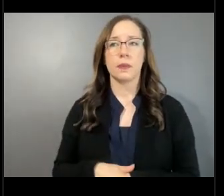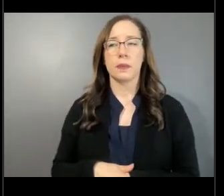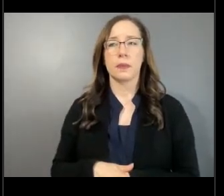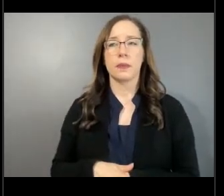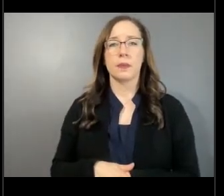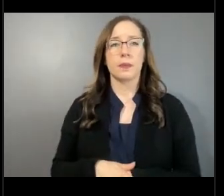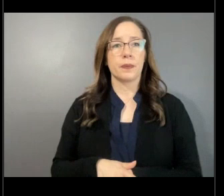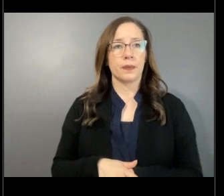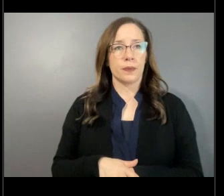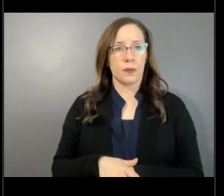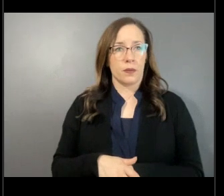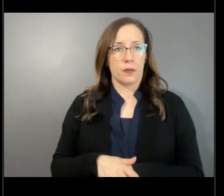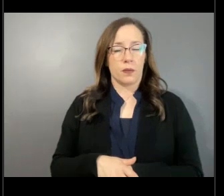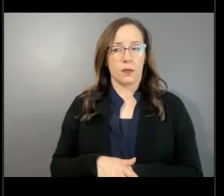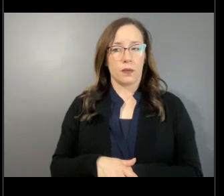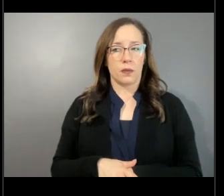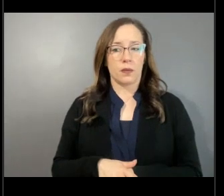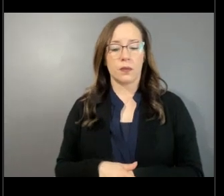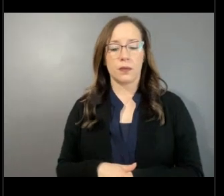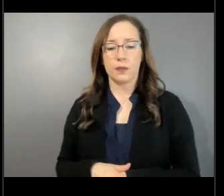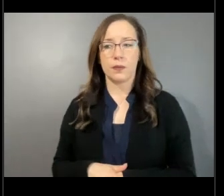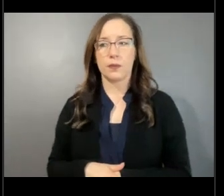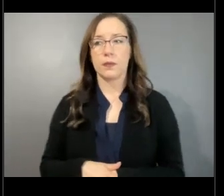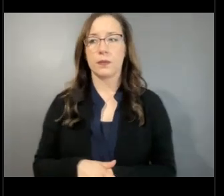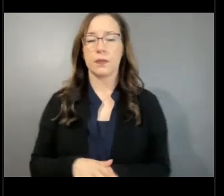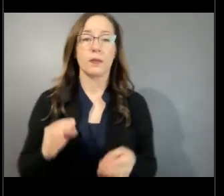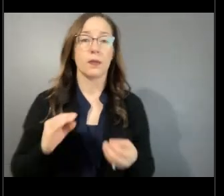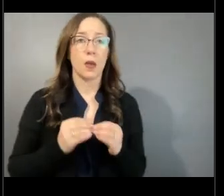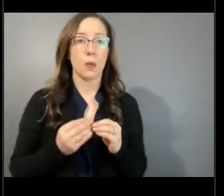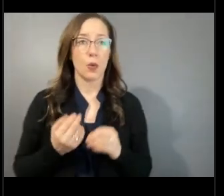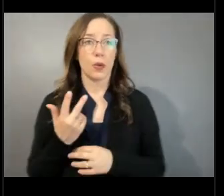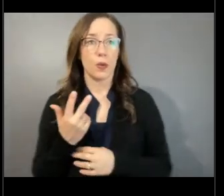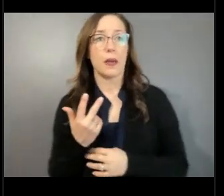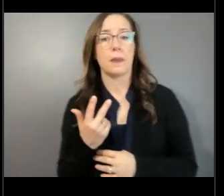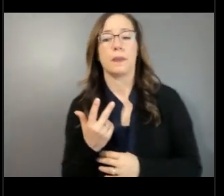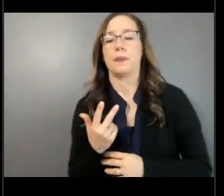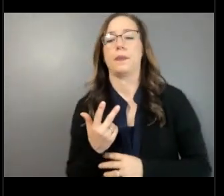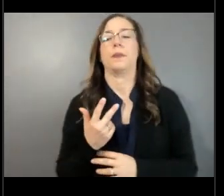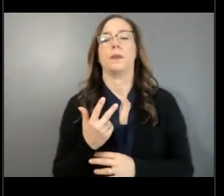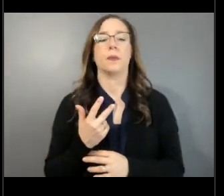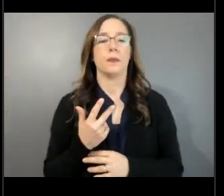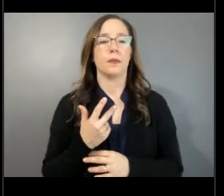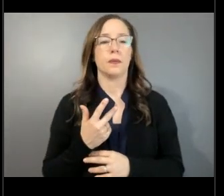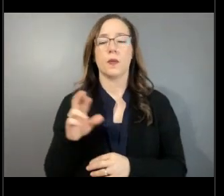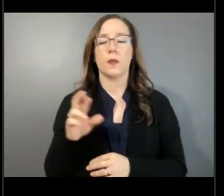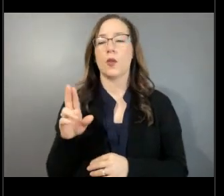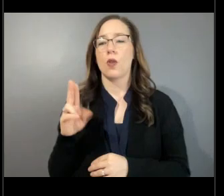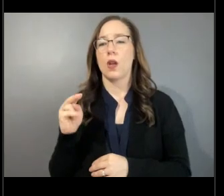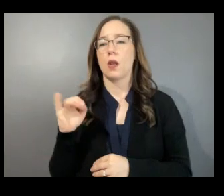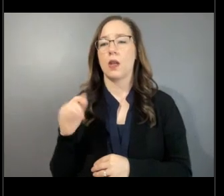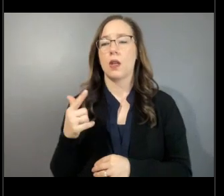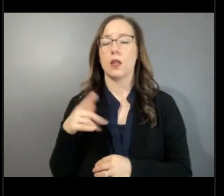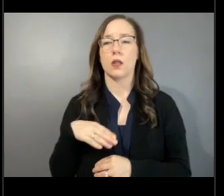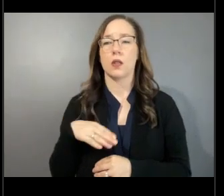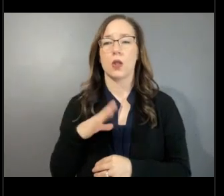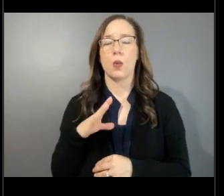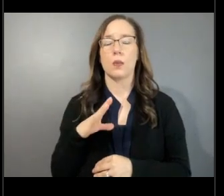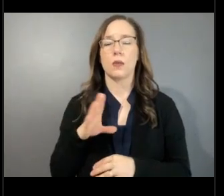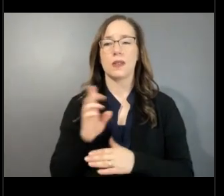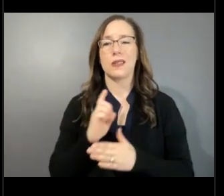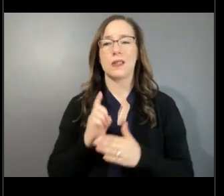Moving right along, knowledge check 3. Running slopes should be designed not to